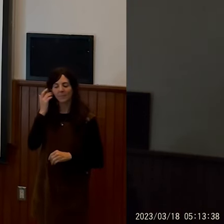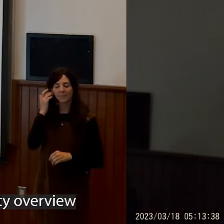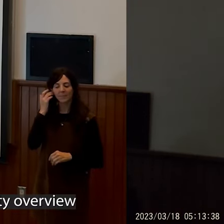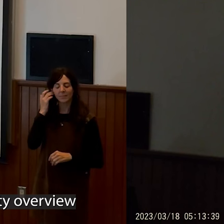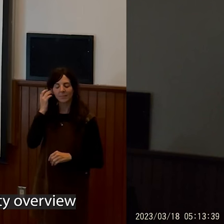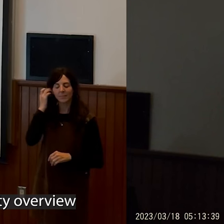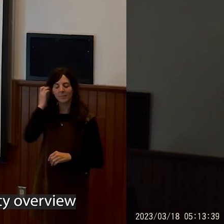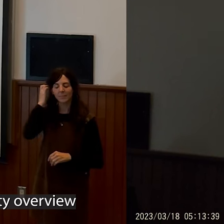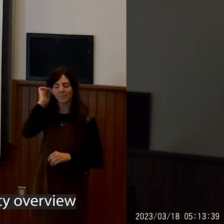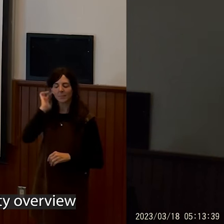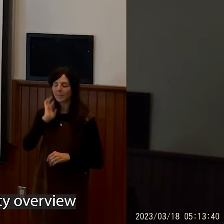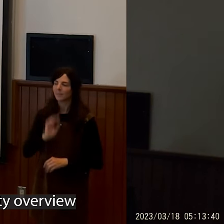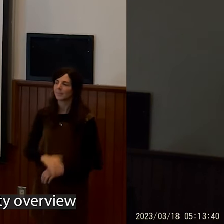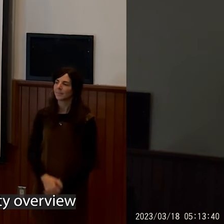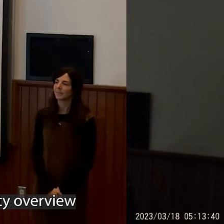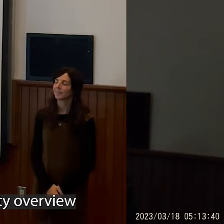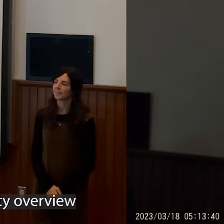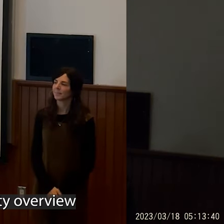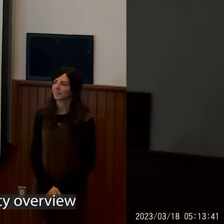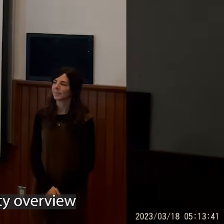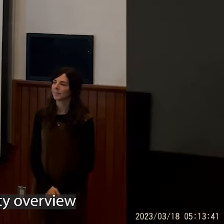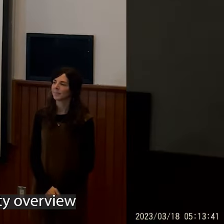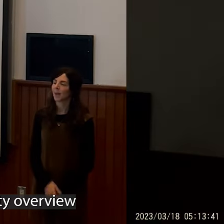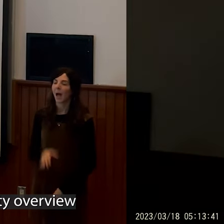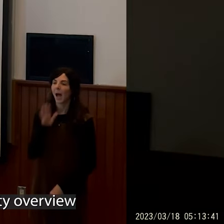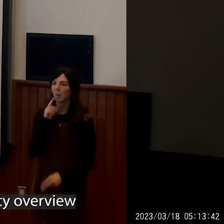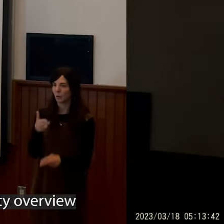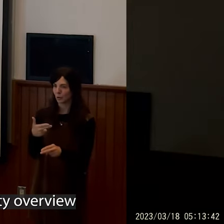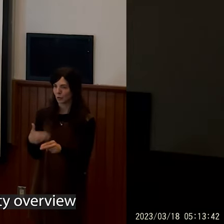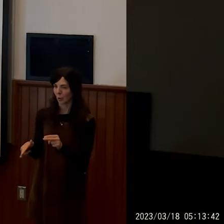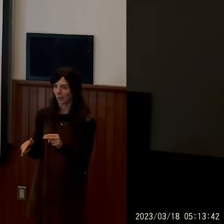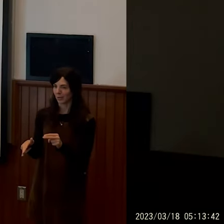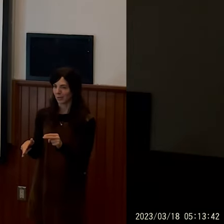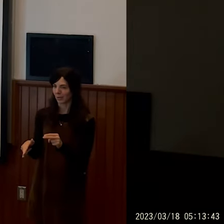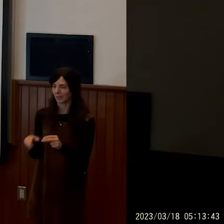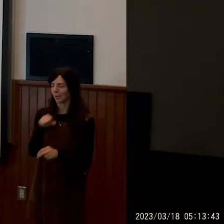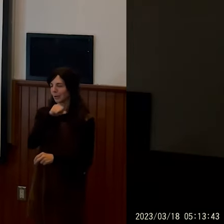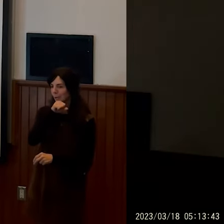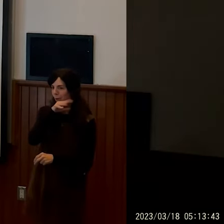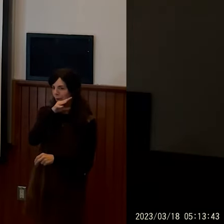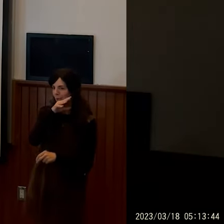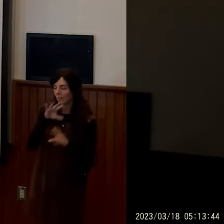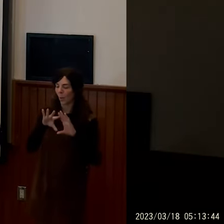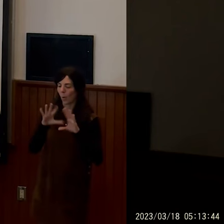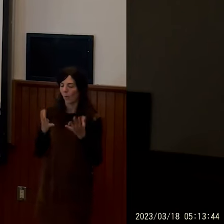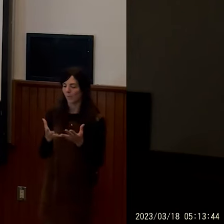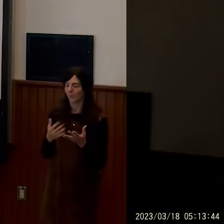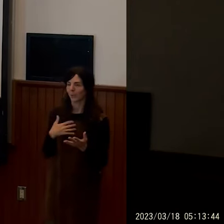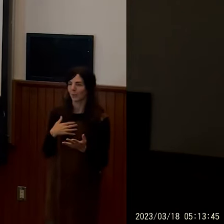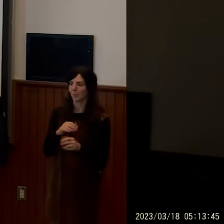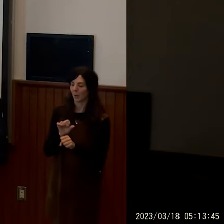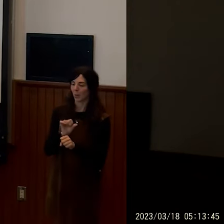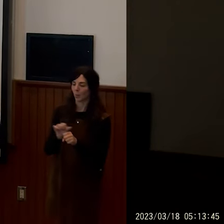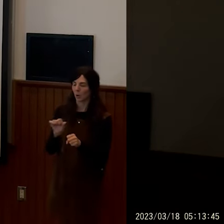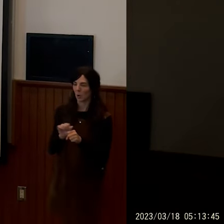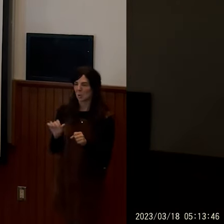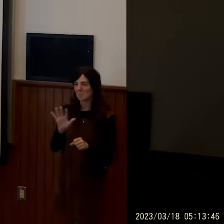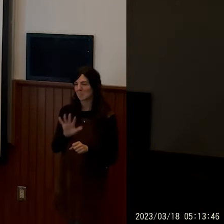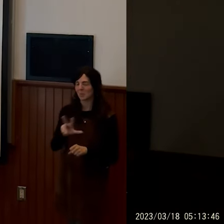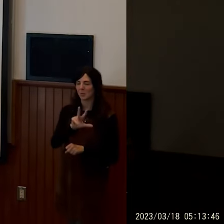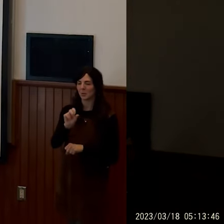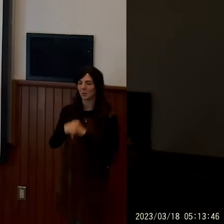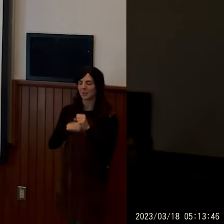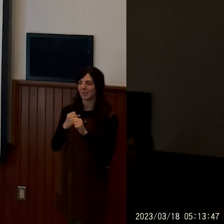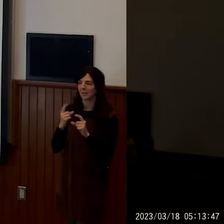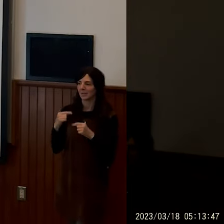So I'm going to give you a very quick and dirty overview of my practice over the last kind of 30 years,